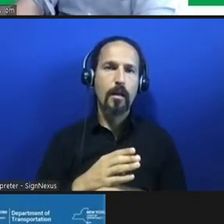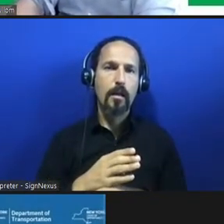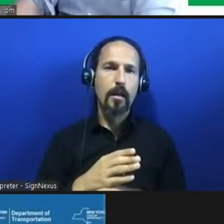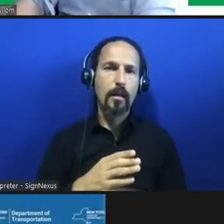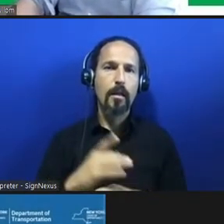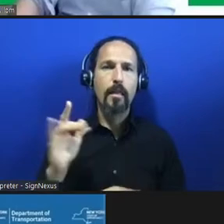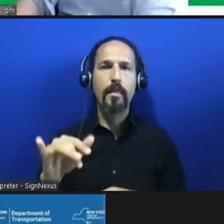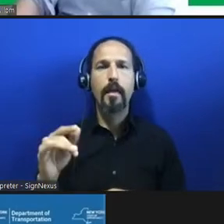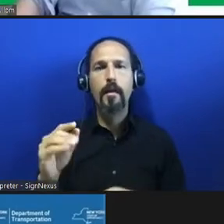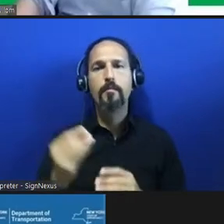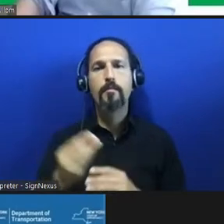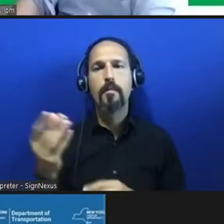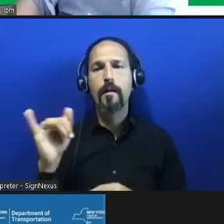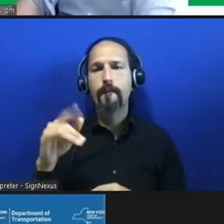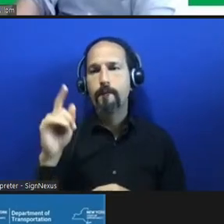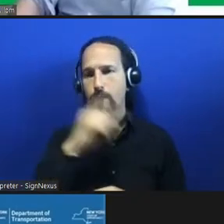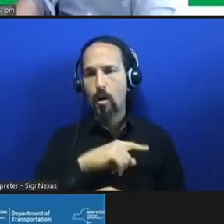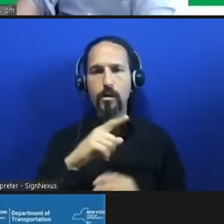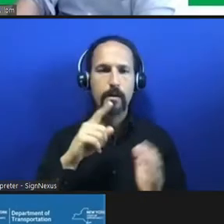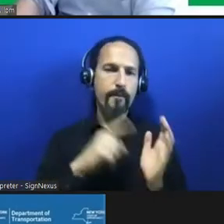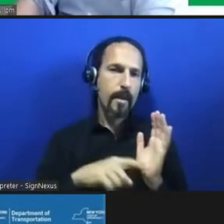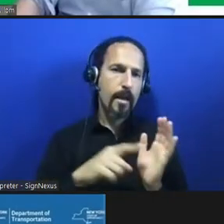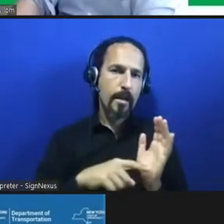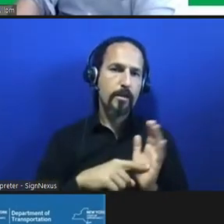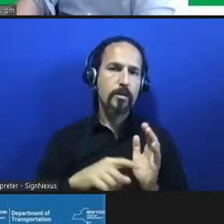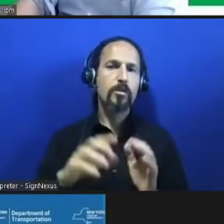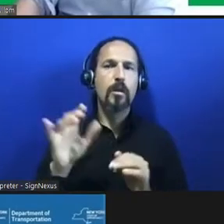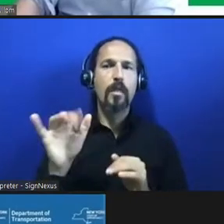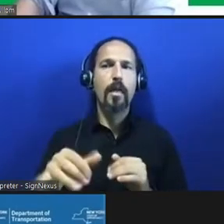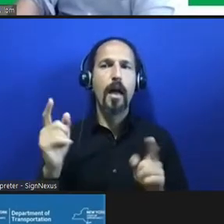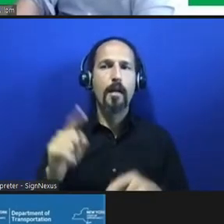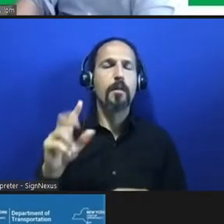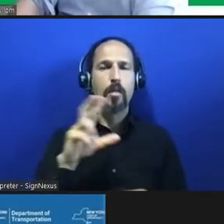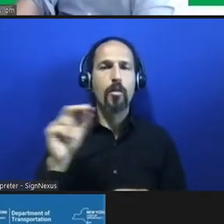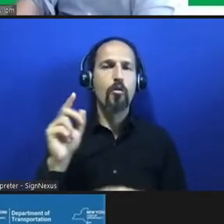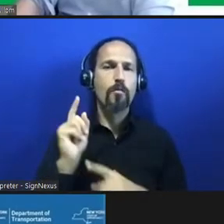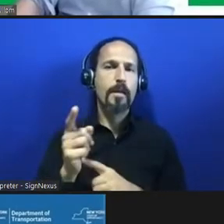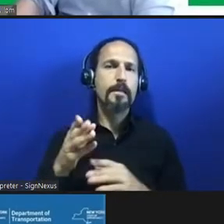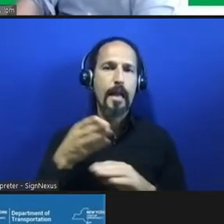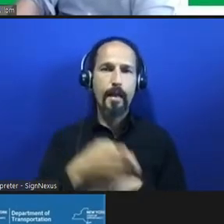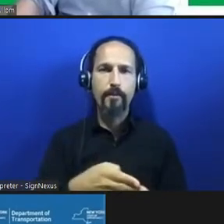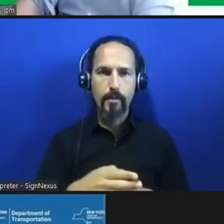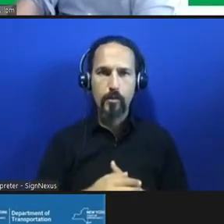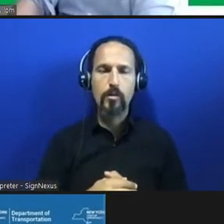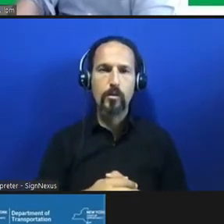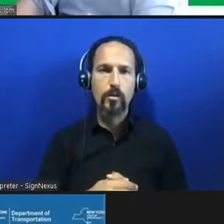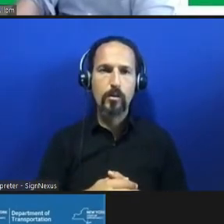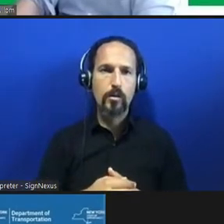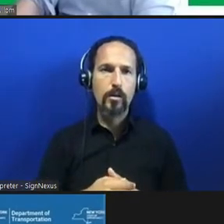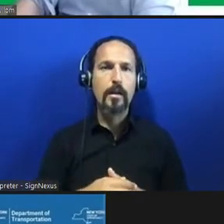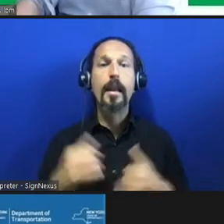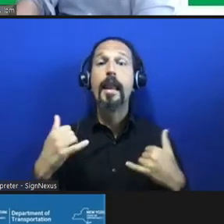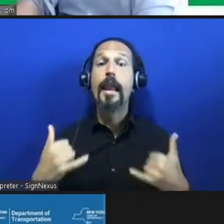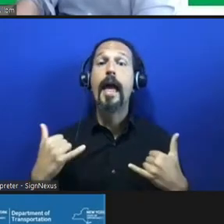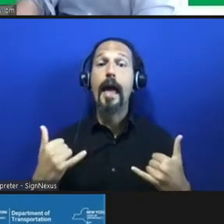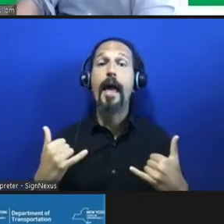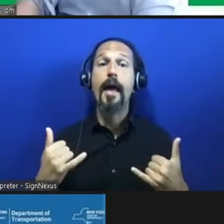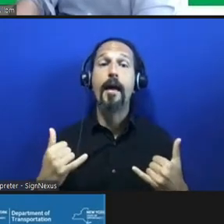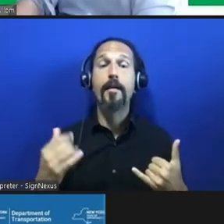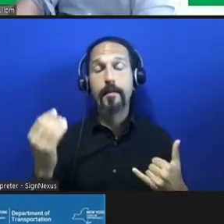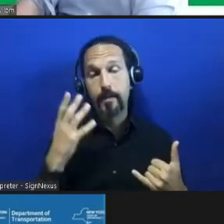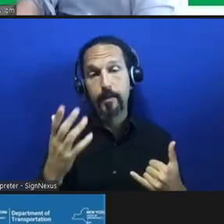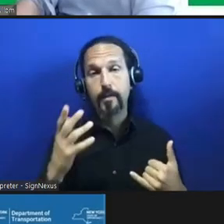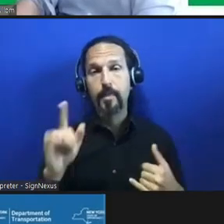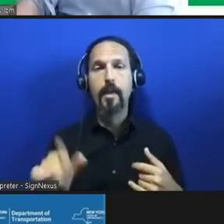false accident investigation done 30 minutes after uh now as far as the